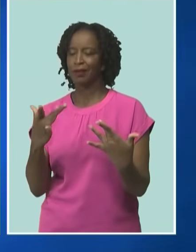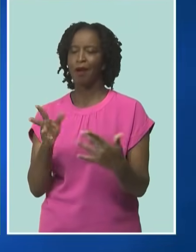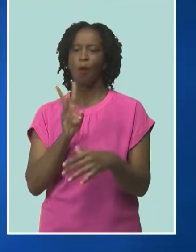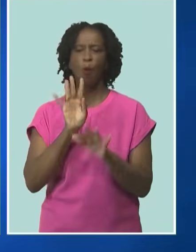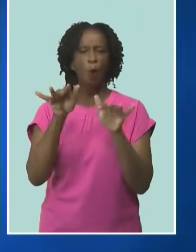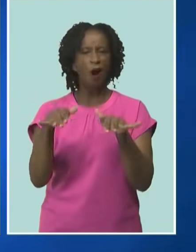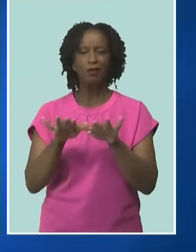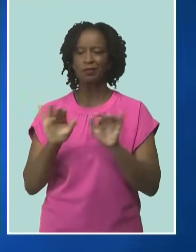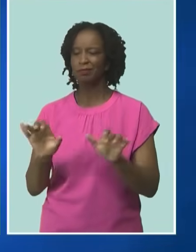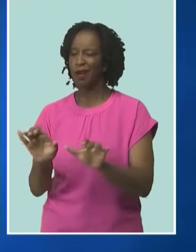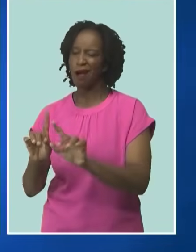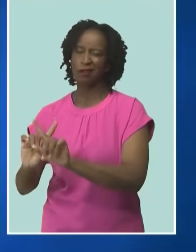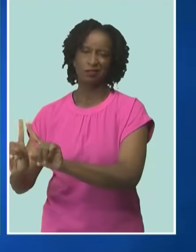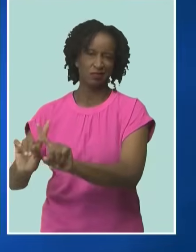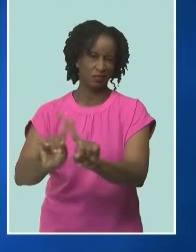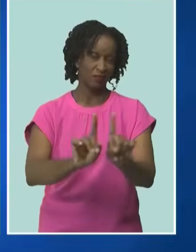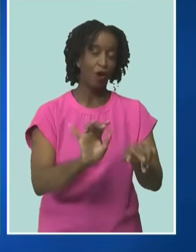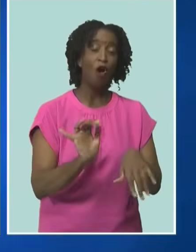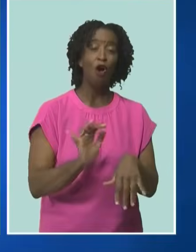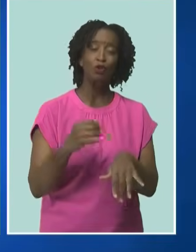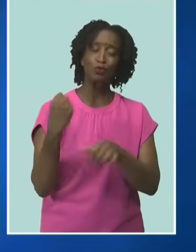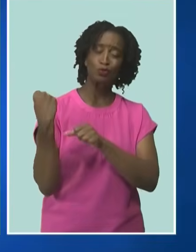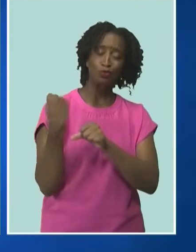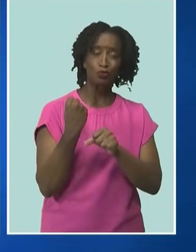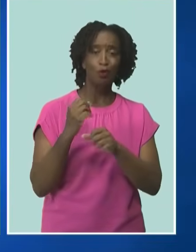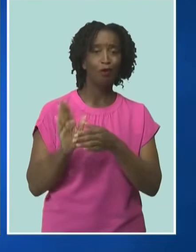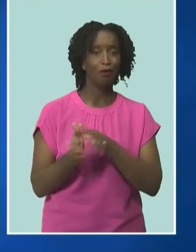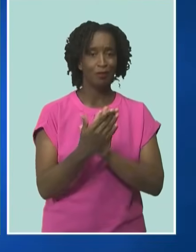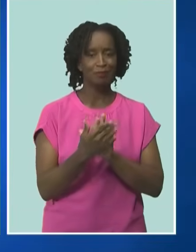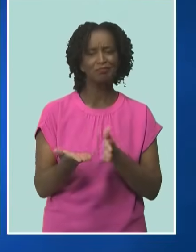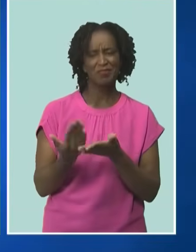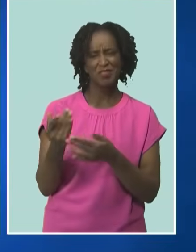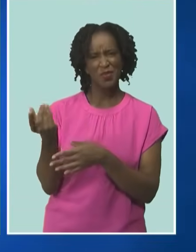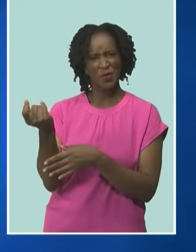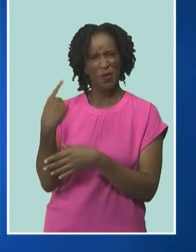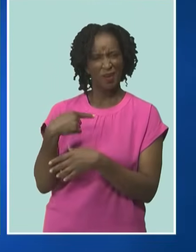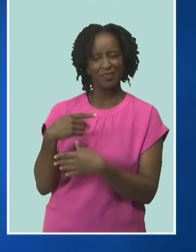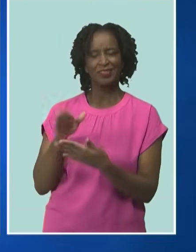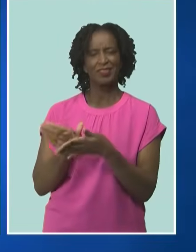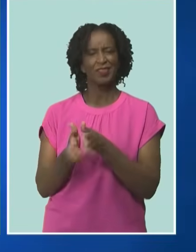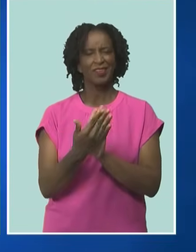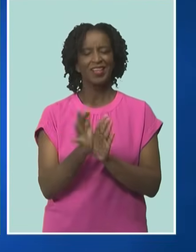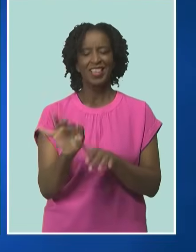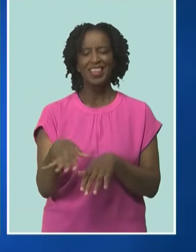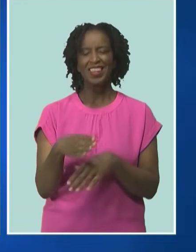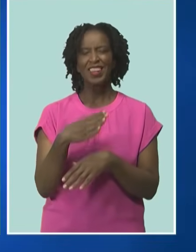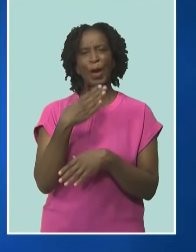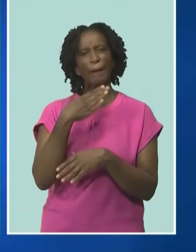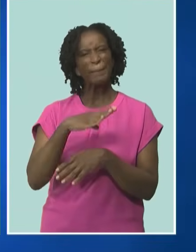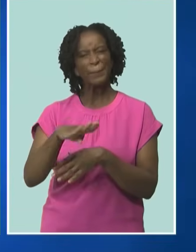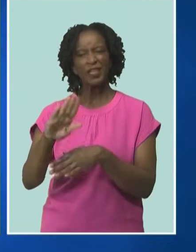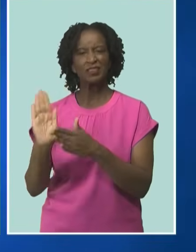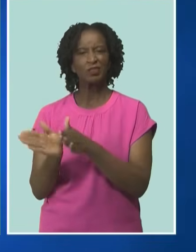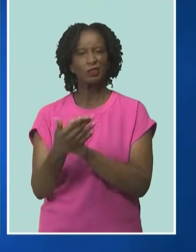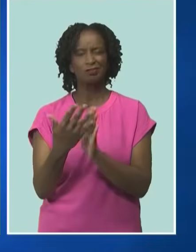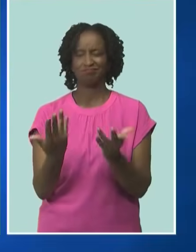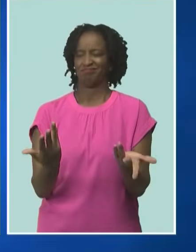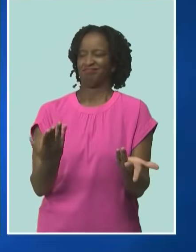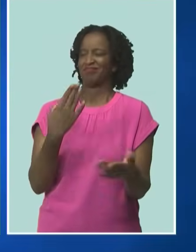And it is very cricket oriented. So when you ask me about cricket, we're doing beach cricket. Why are we doing beach